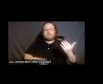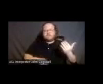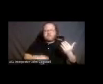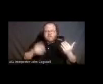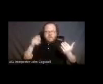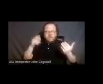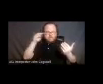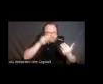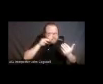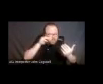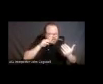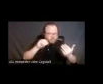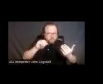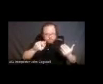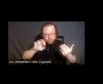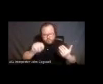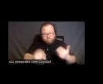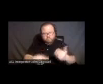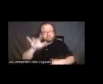We move on to the next slide.